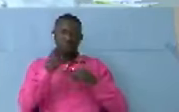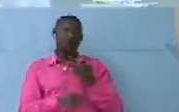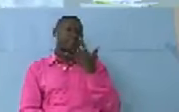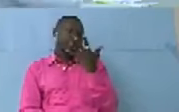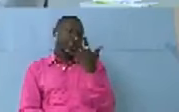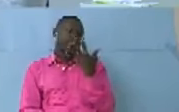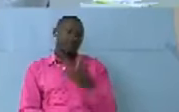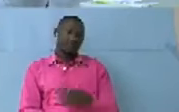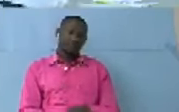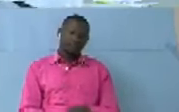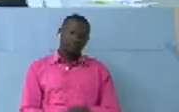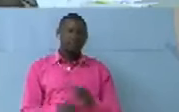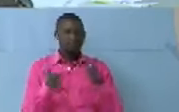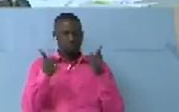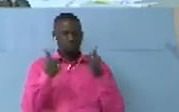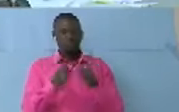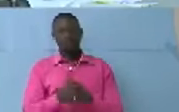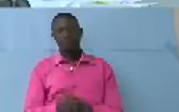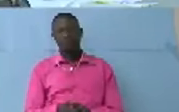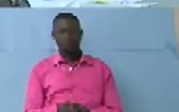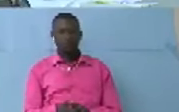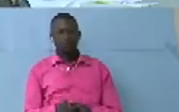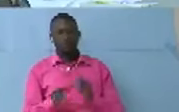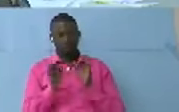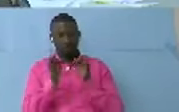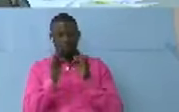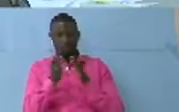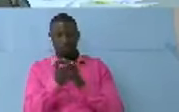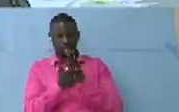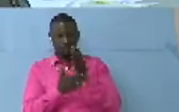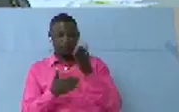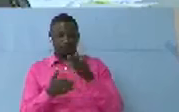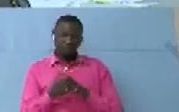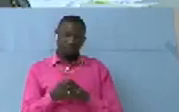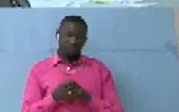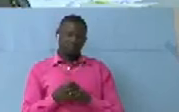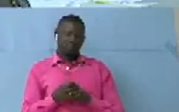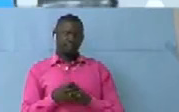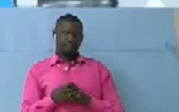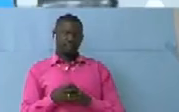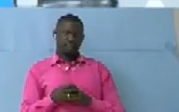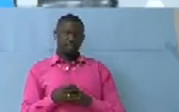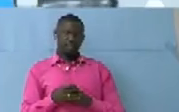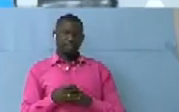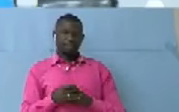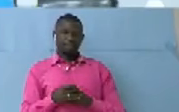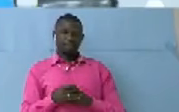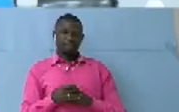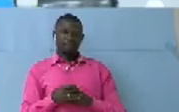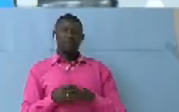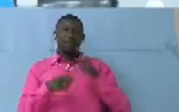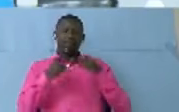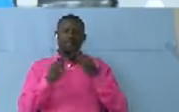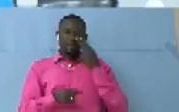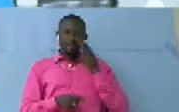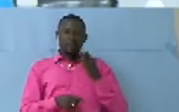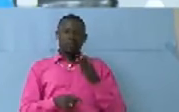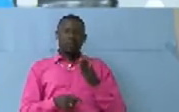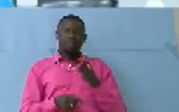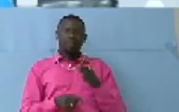We are five. Good. So proceed, please. Acquaintance. So, Naje Operation Commander Sir Omar